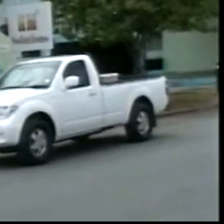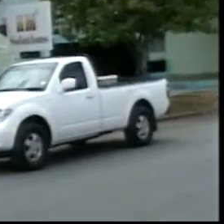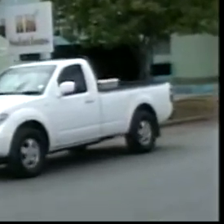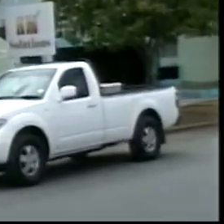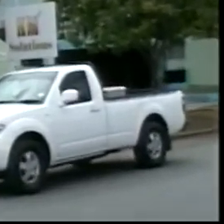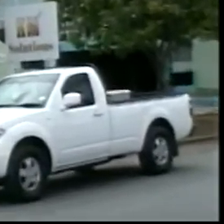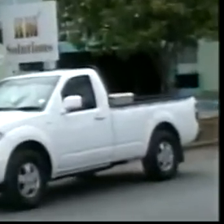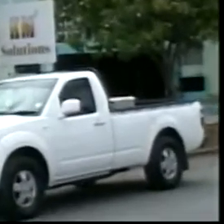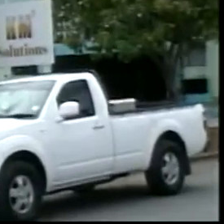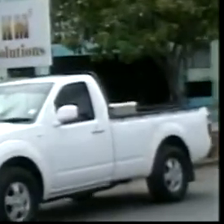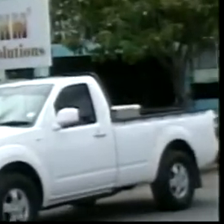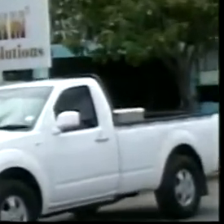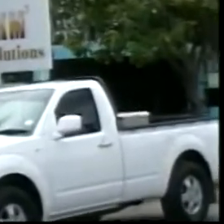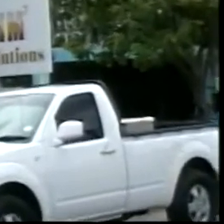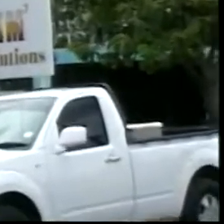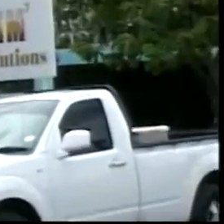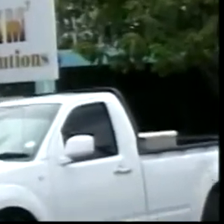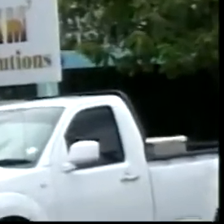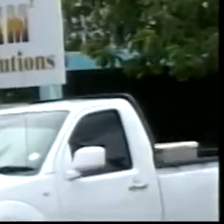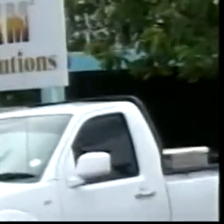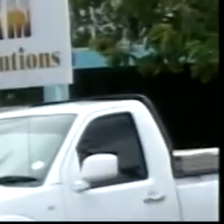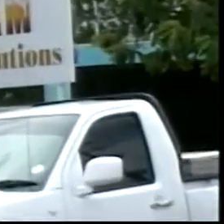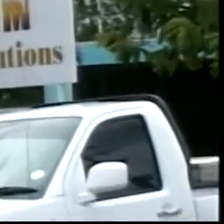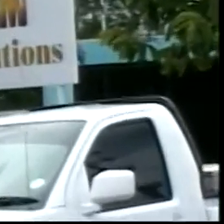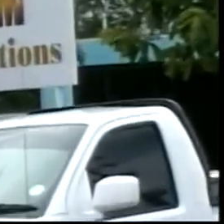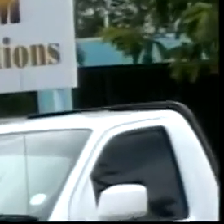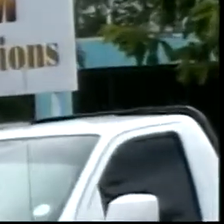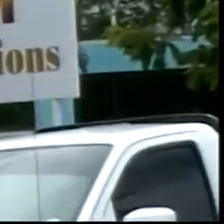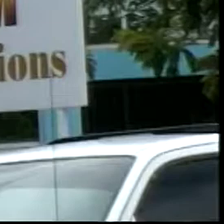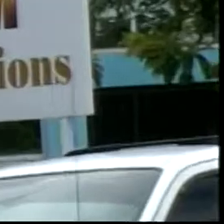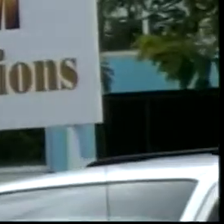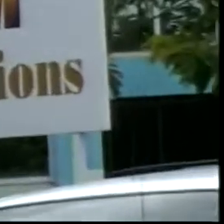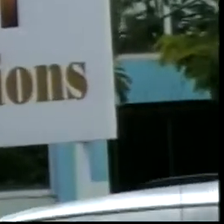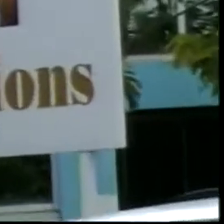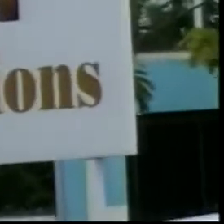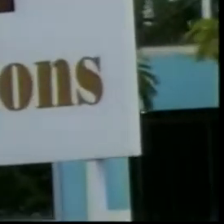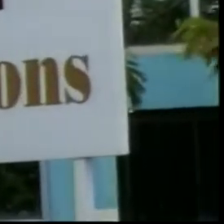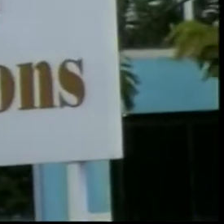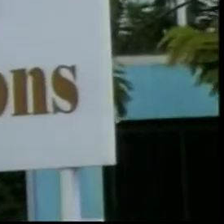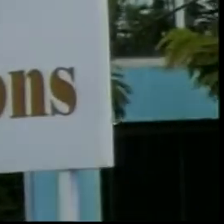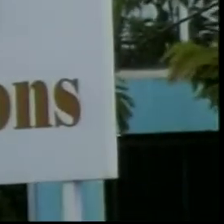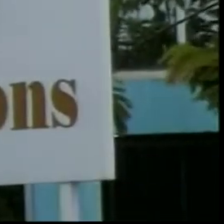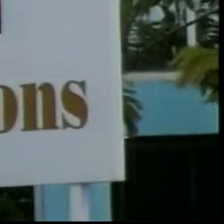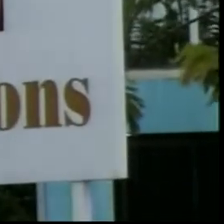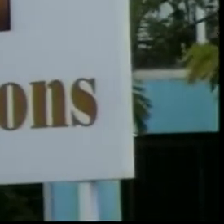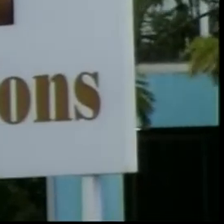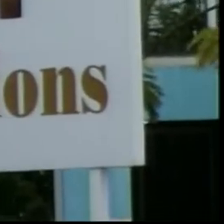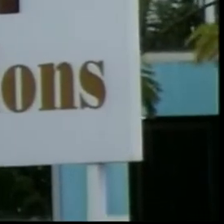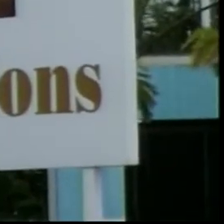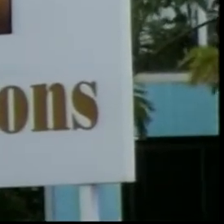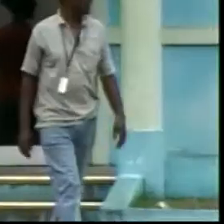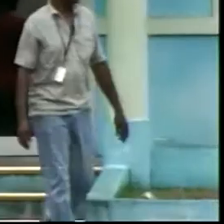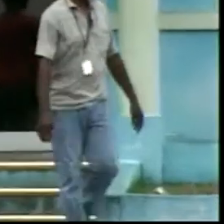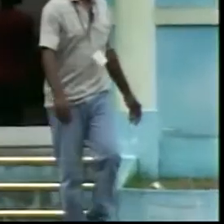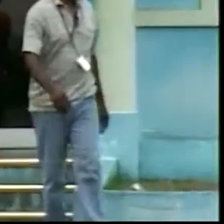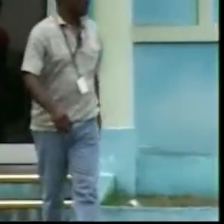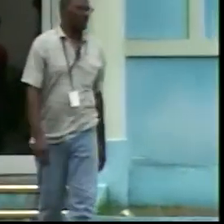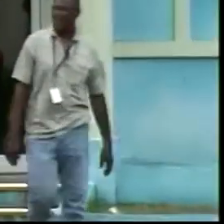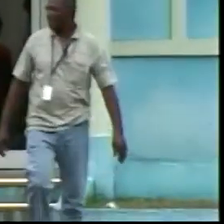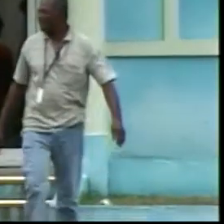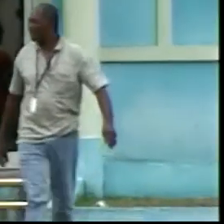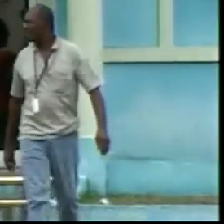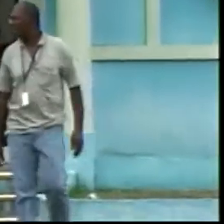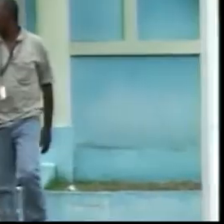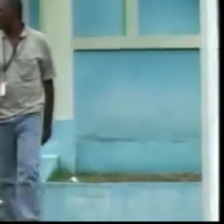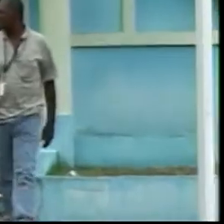at 4 minutes to 10 this morning. Of the 14 workers, 13 were female and 1 male. 9 were treated